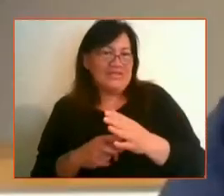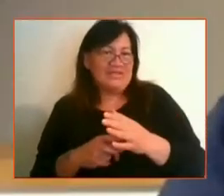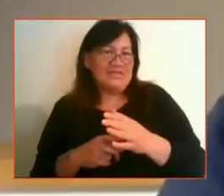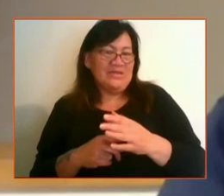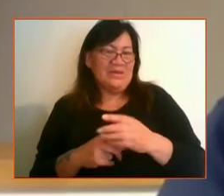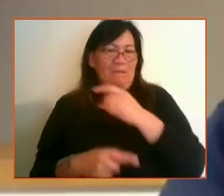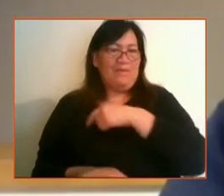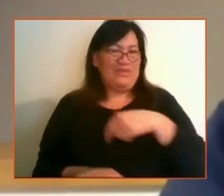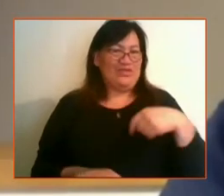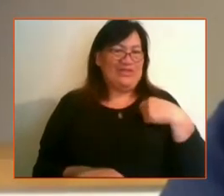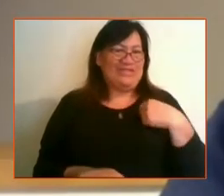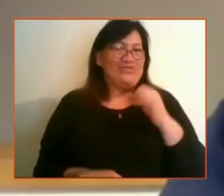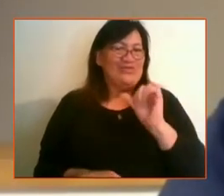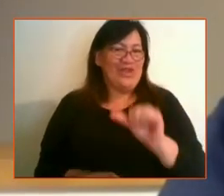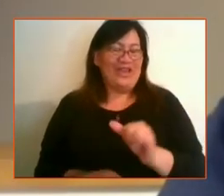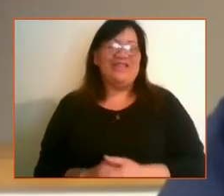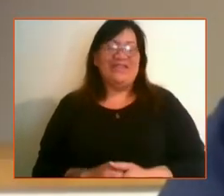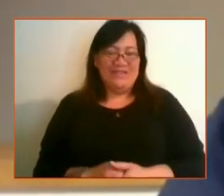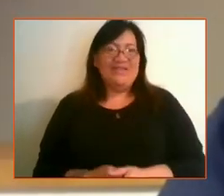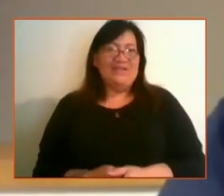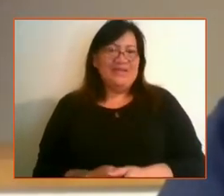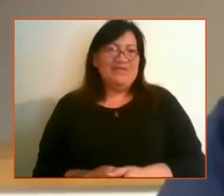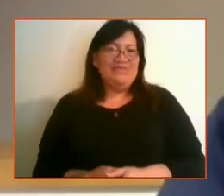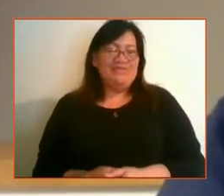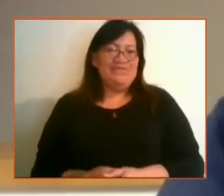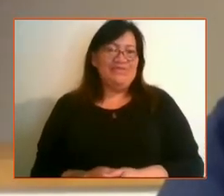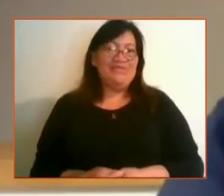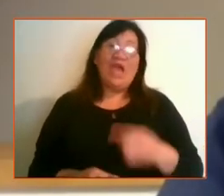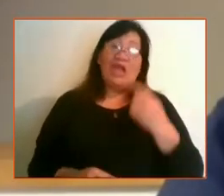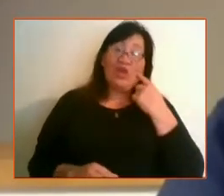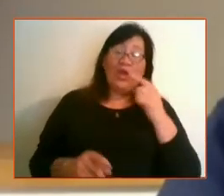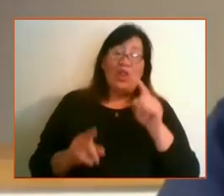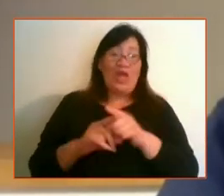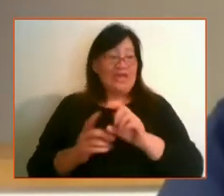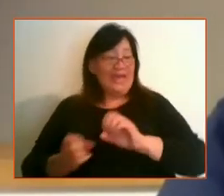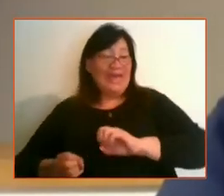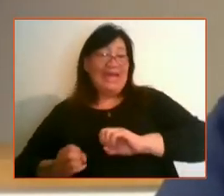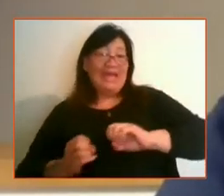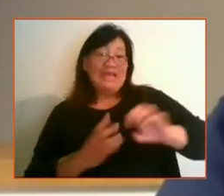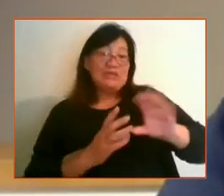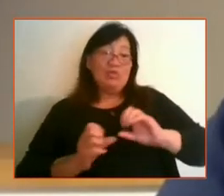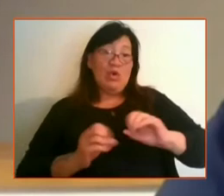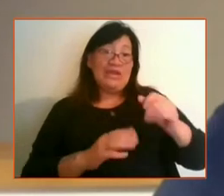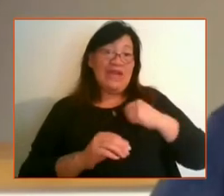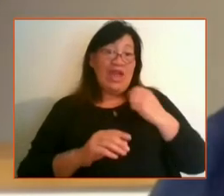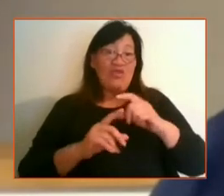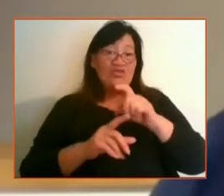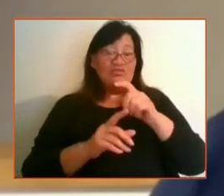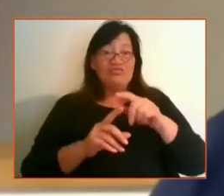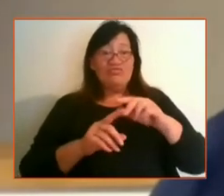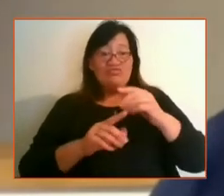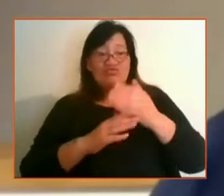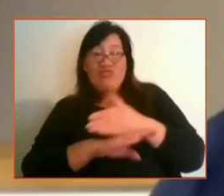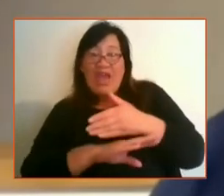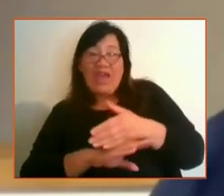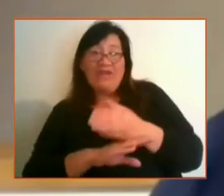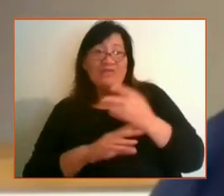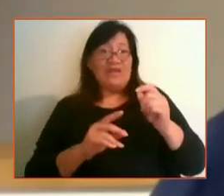ministries. And I certainly know when it comes to exporting our craft and culture in terms of a